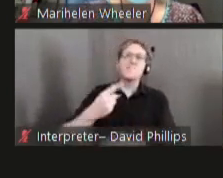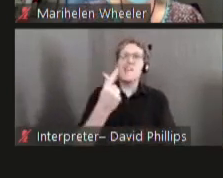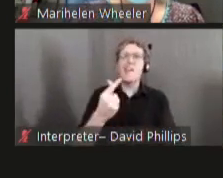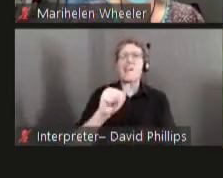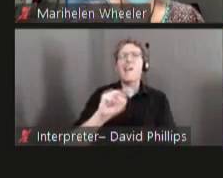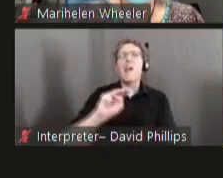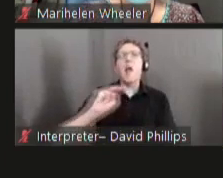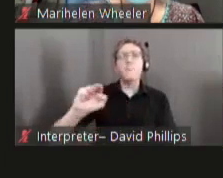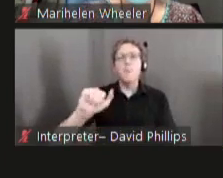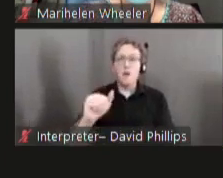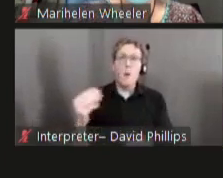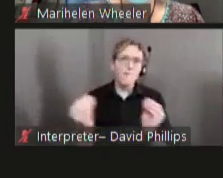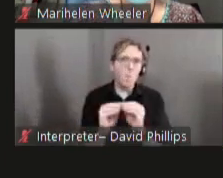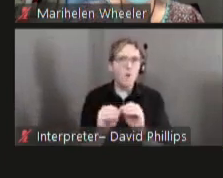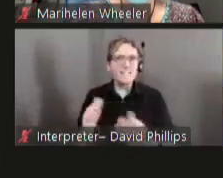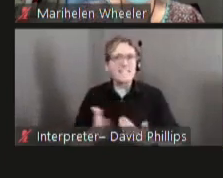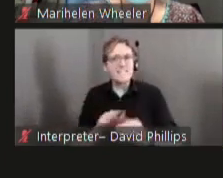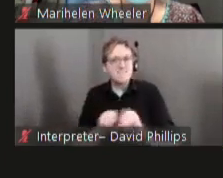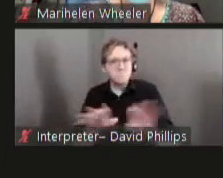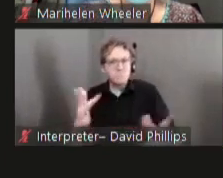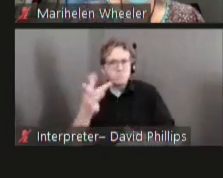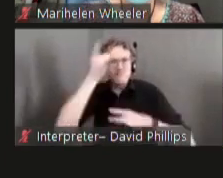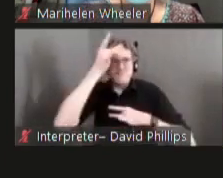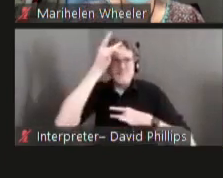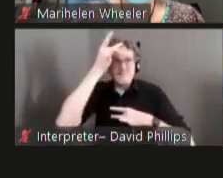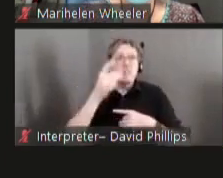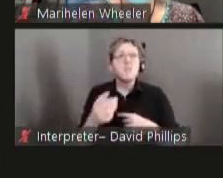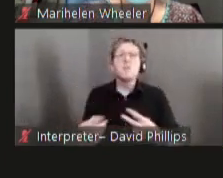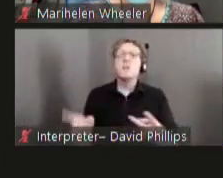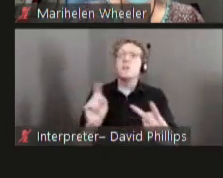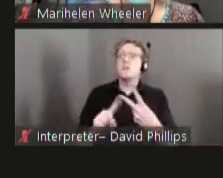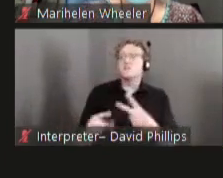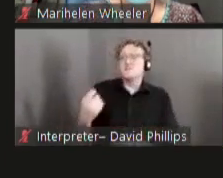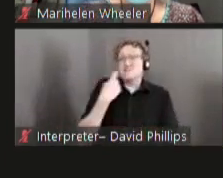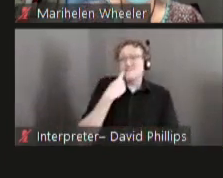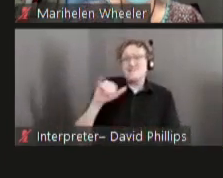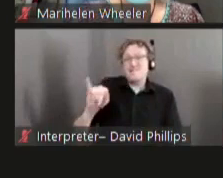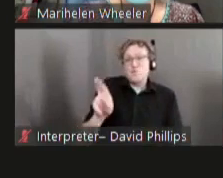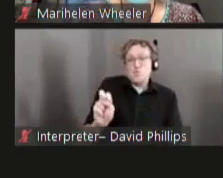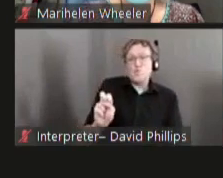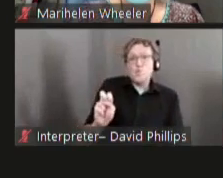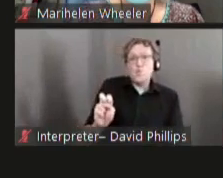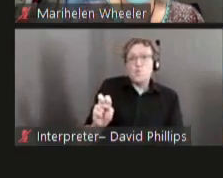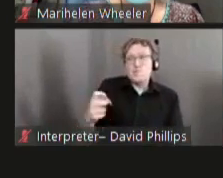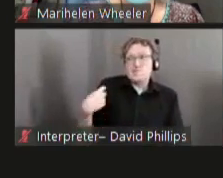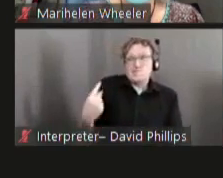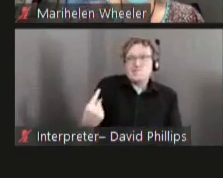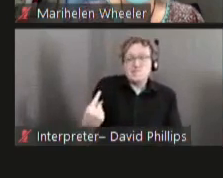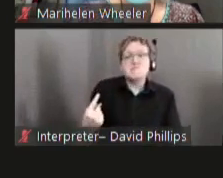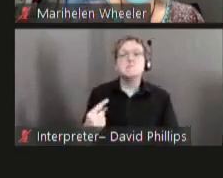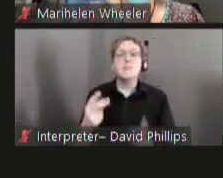more infectious. And then in June, so really in the past couple of months, is when what we are seeing